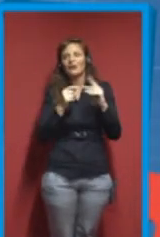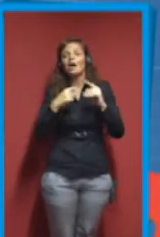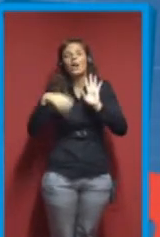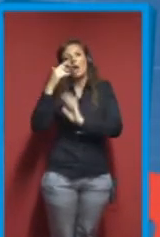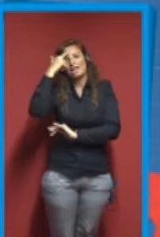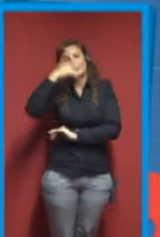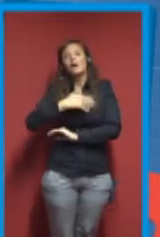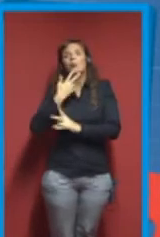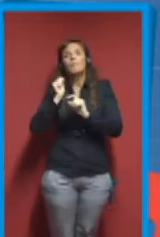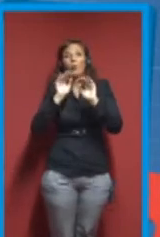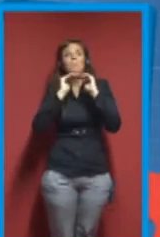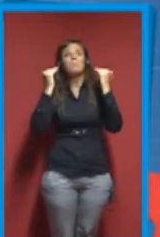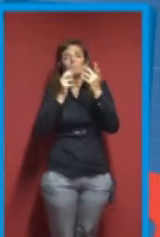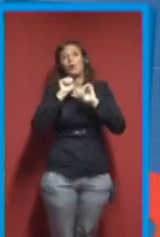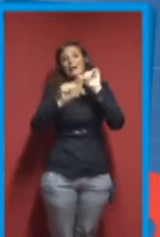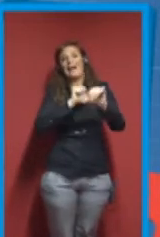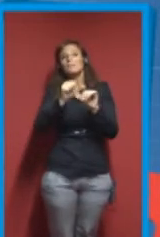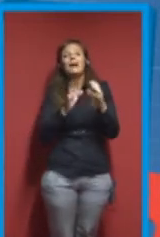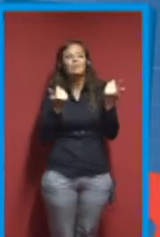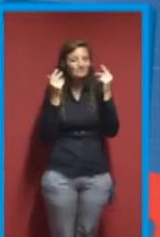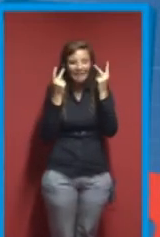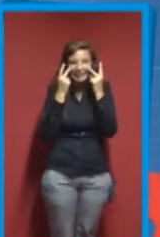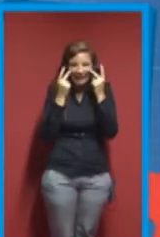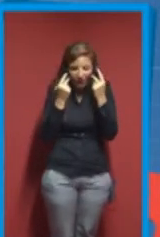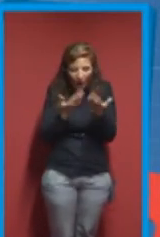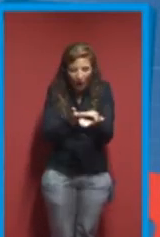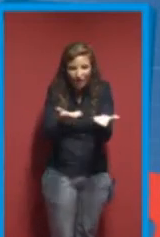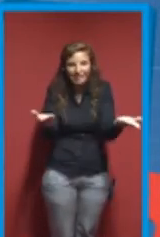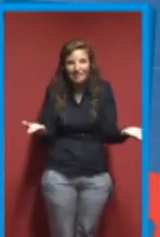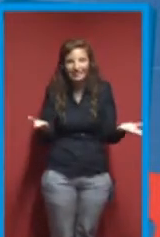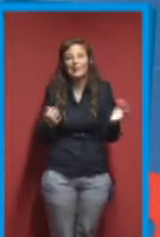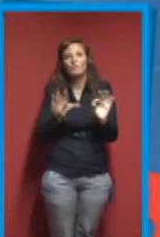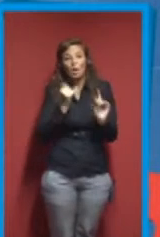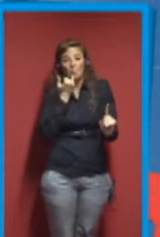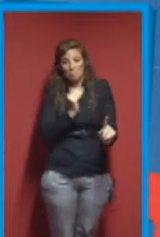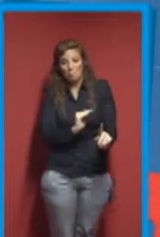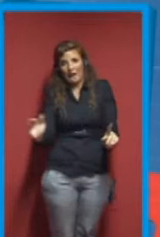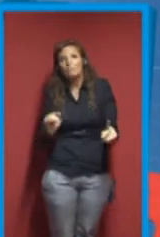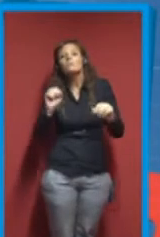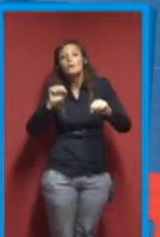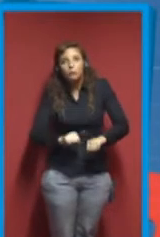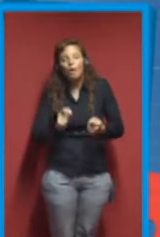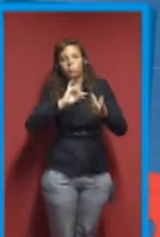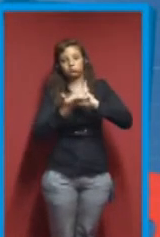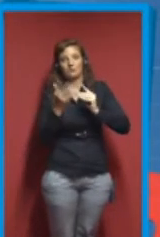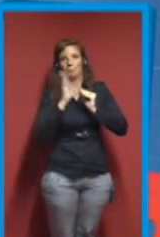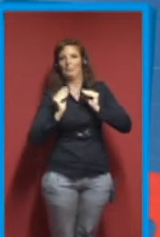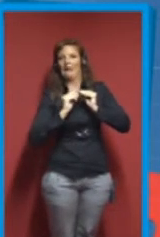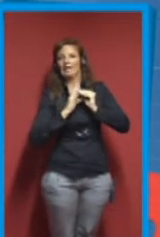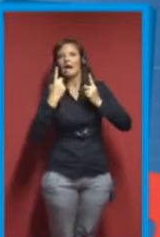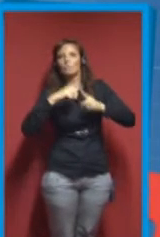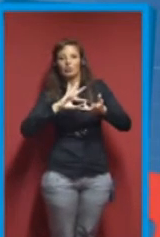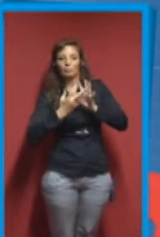in front of you. These kids are going to grow up as makers, believing that they can do and make things that my generation really